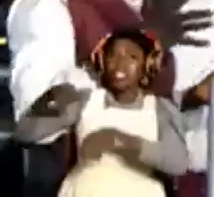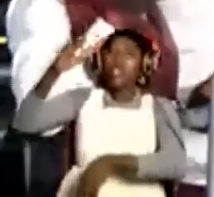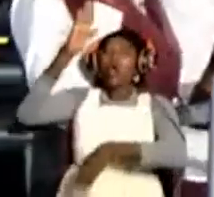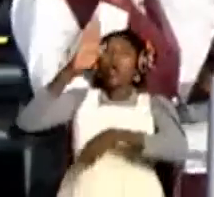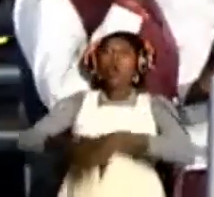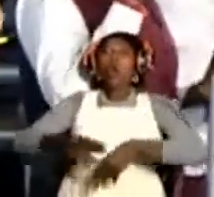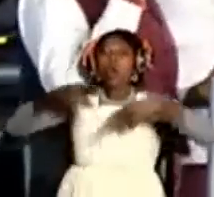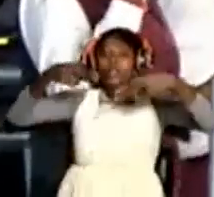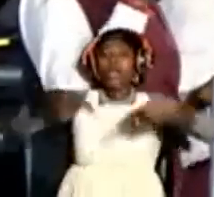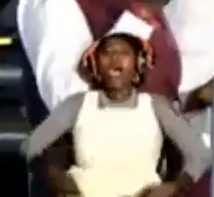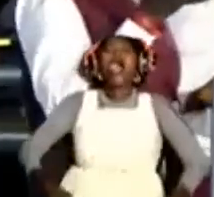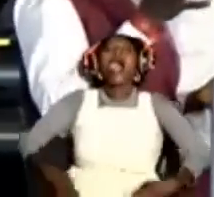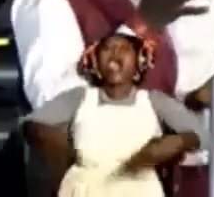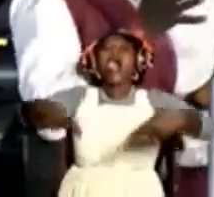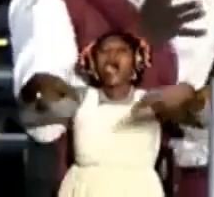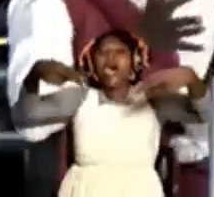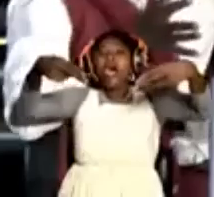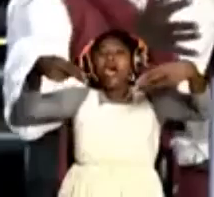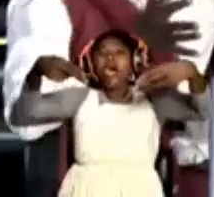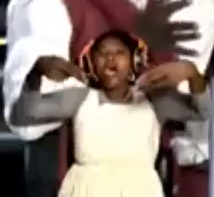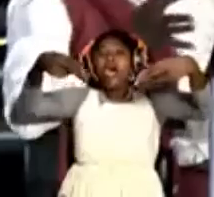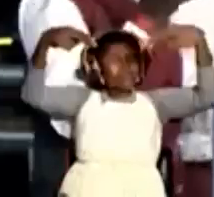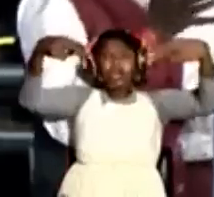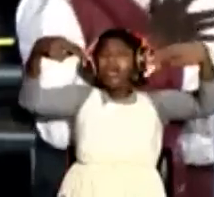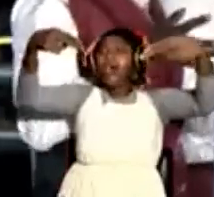My faith,